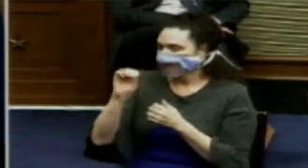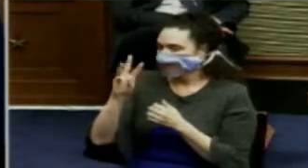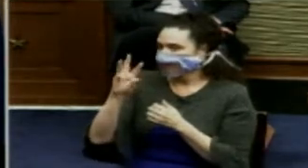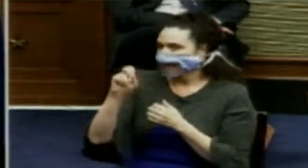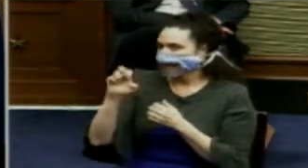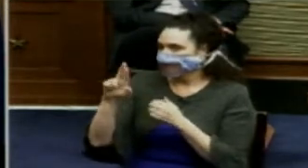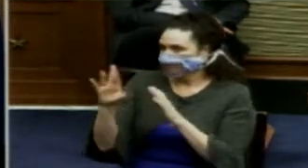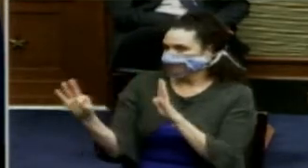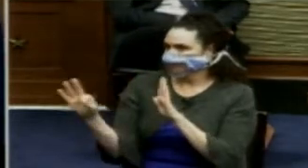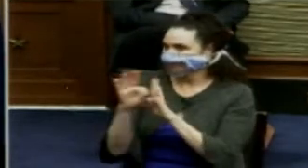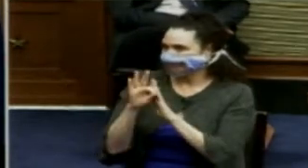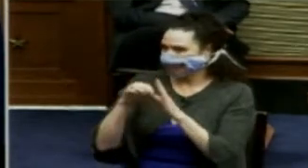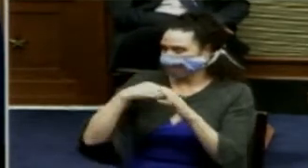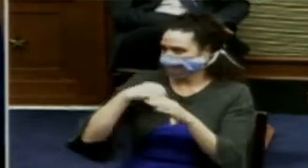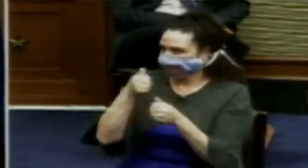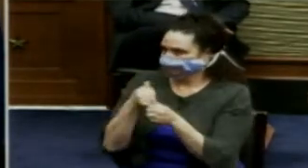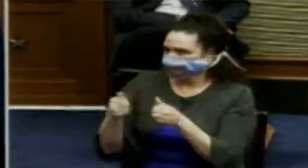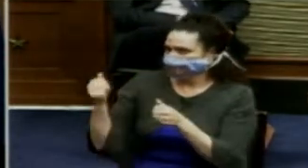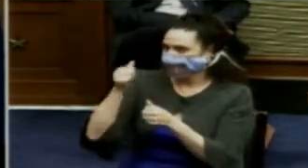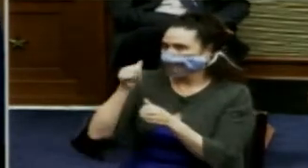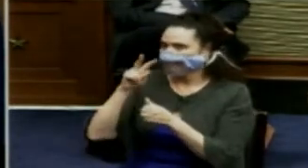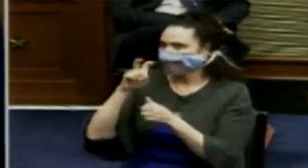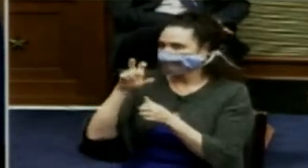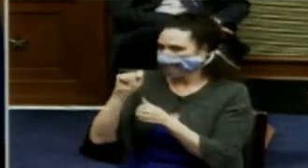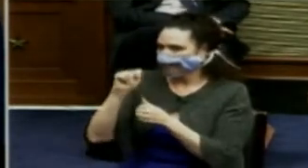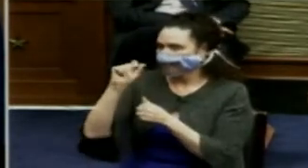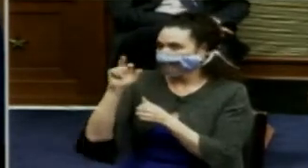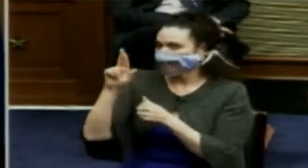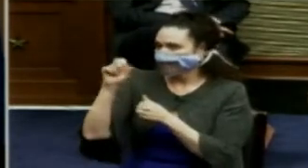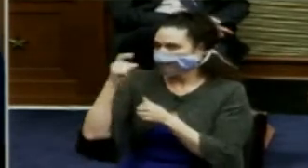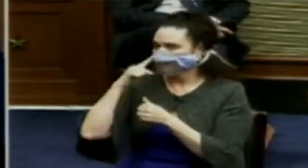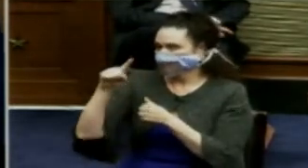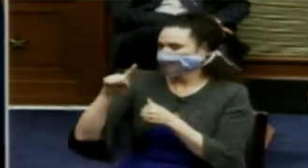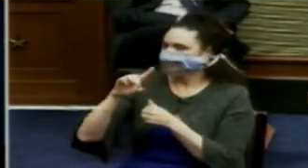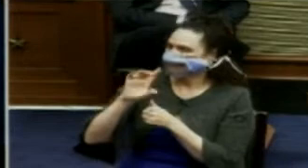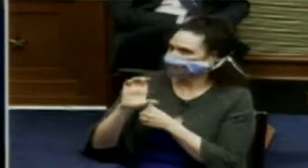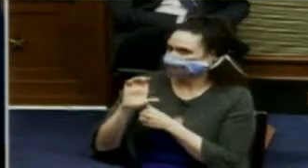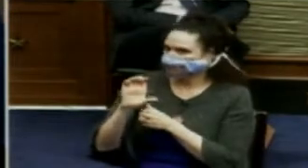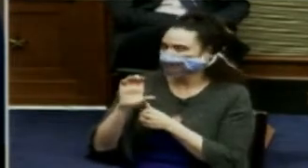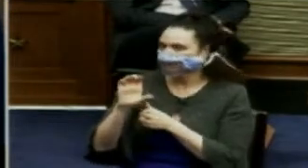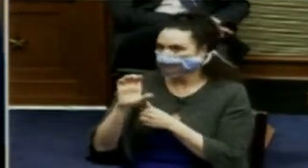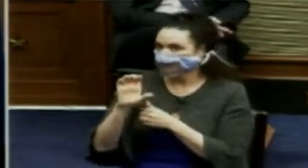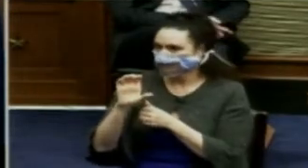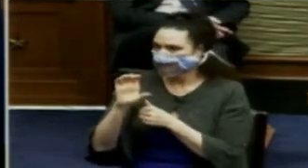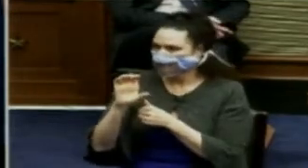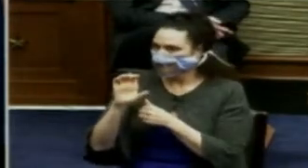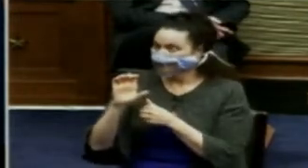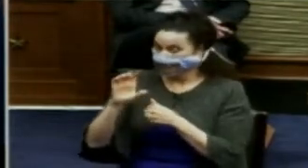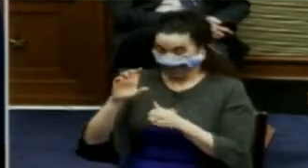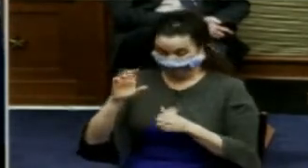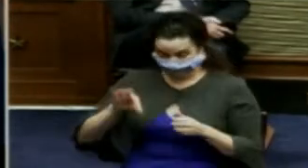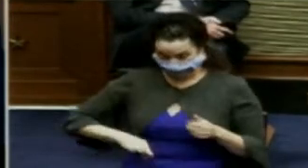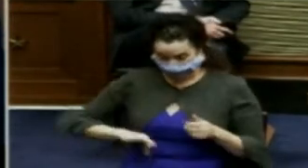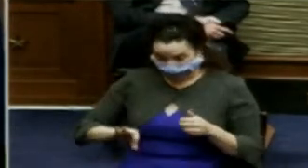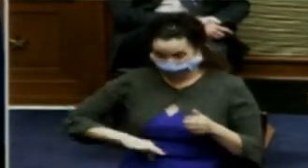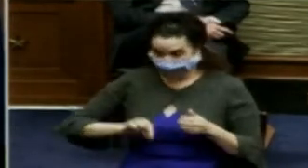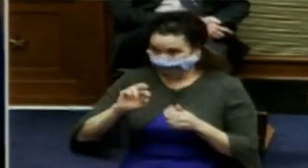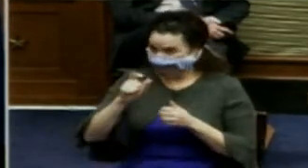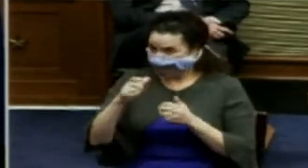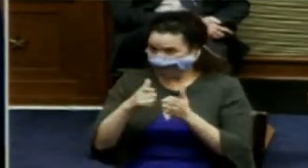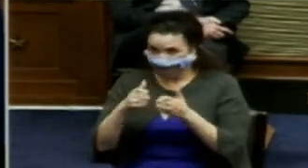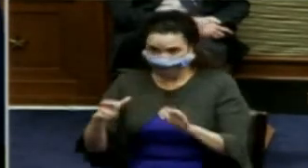on Veterans Affairs for the District of Columbia, a role that I was honored to fulfill. No taxation without representation has been a worthy rallying